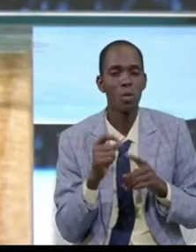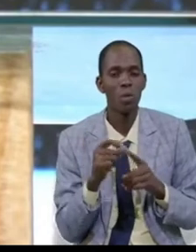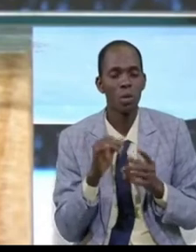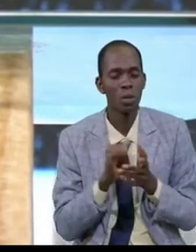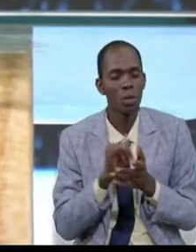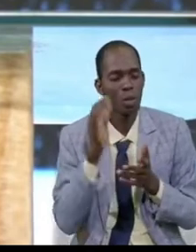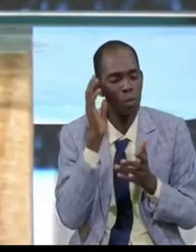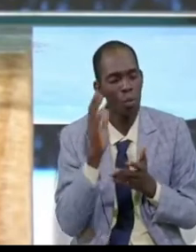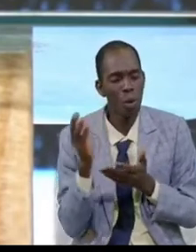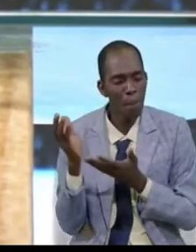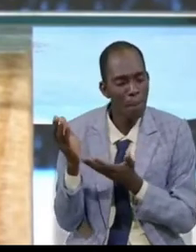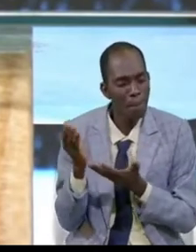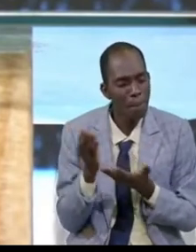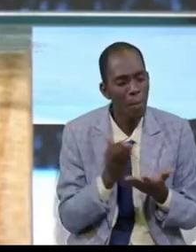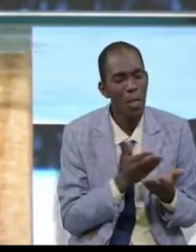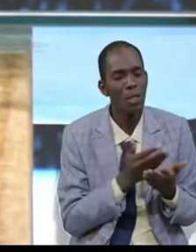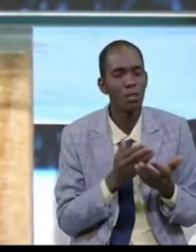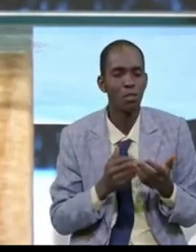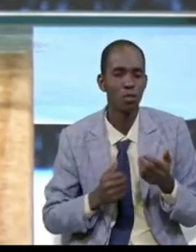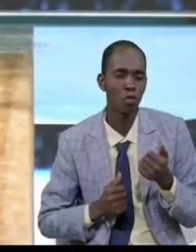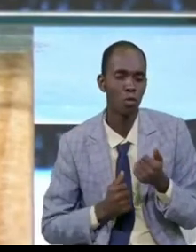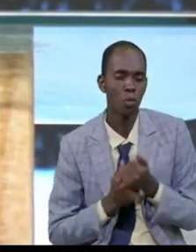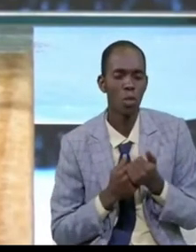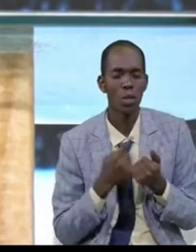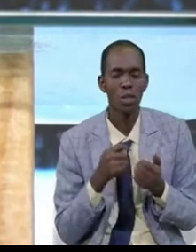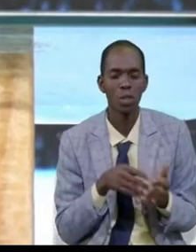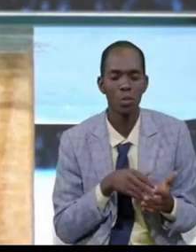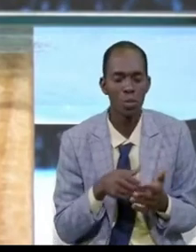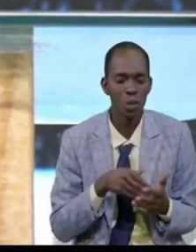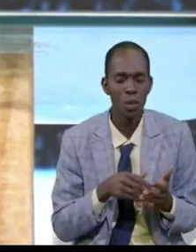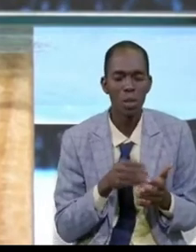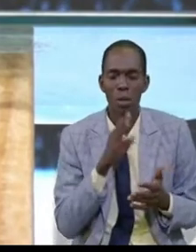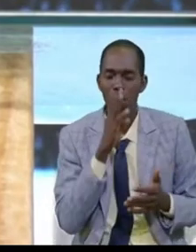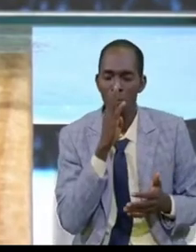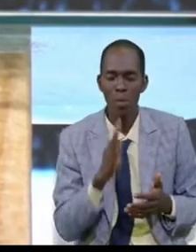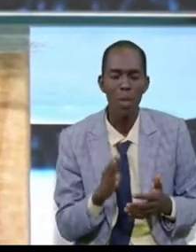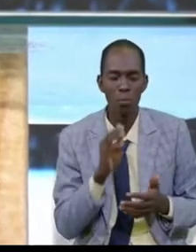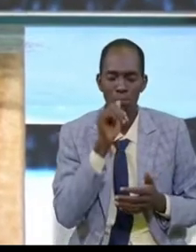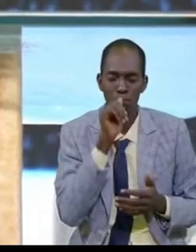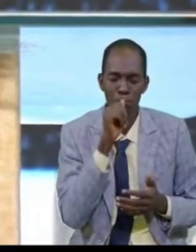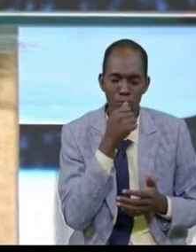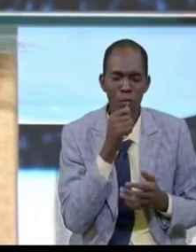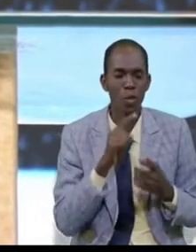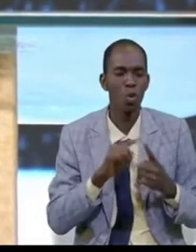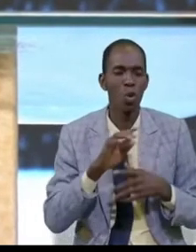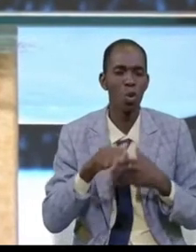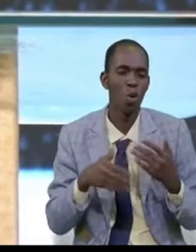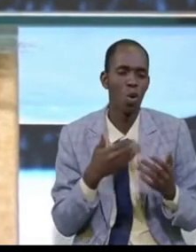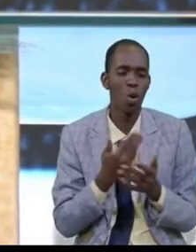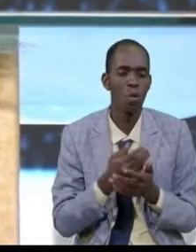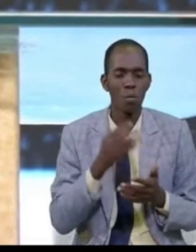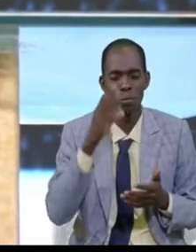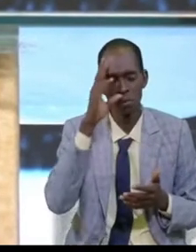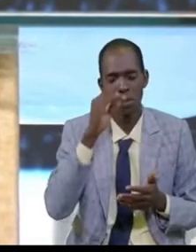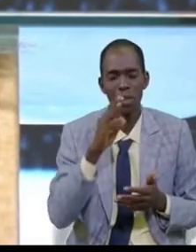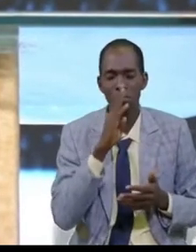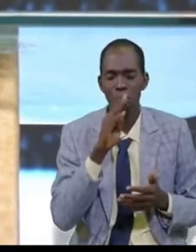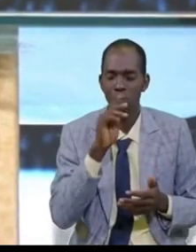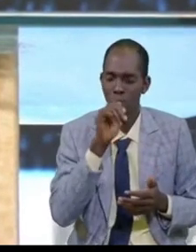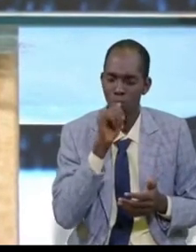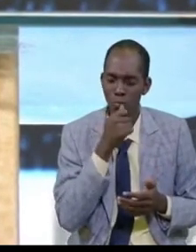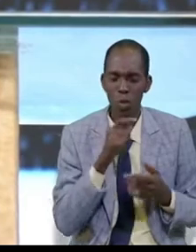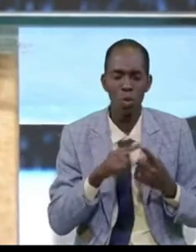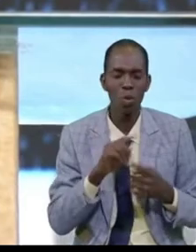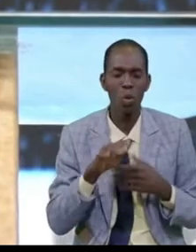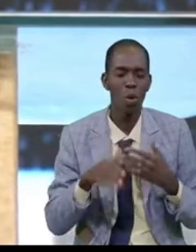and bring him up. Support the weak. Be patient towards all men. Be patient towards